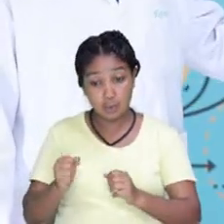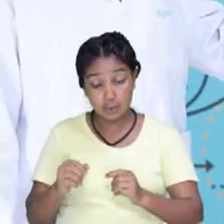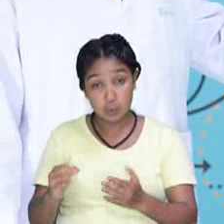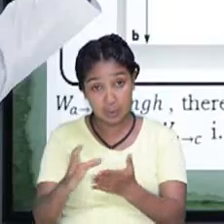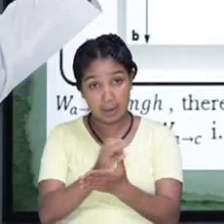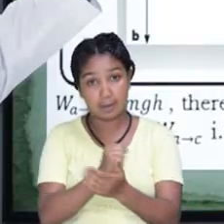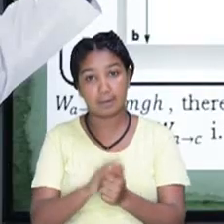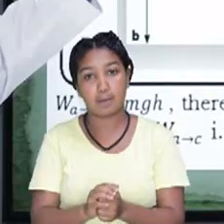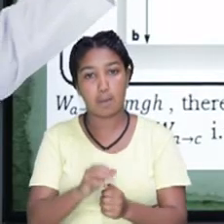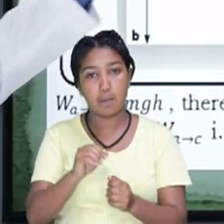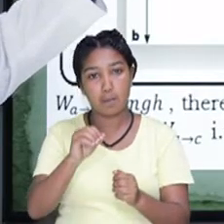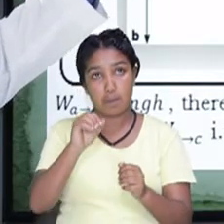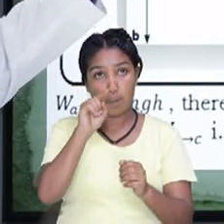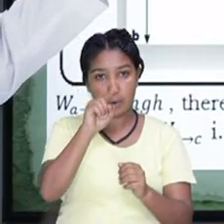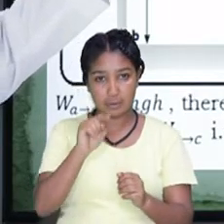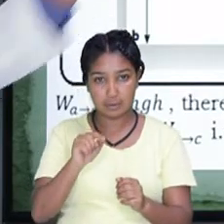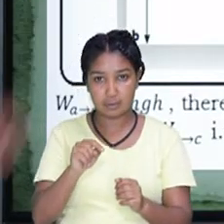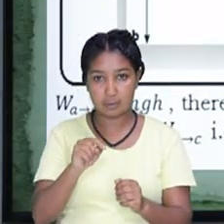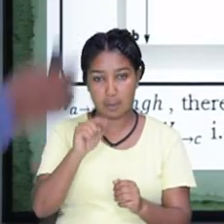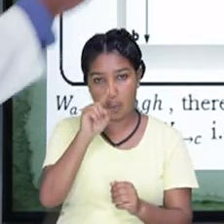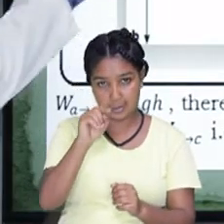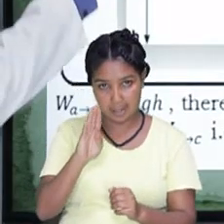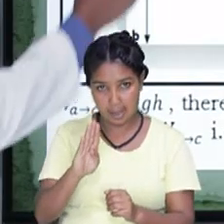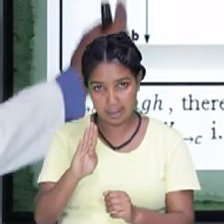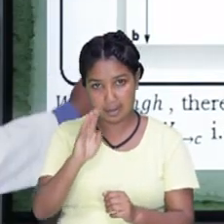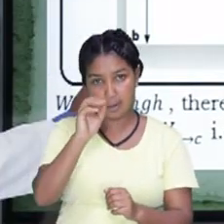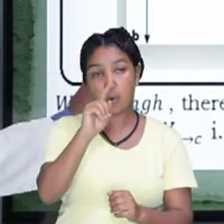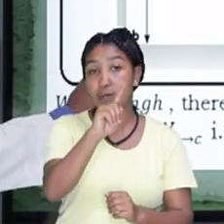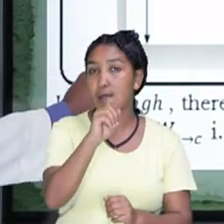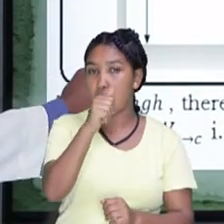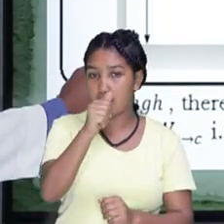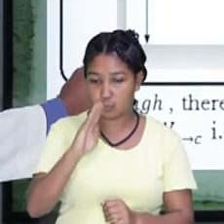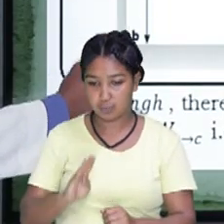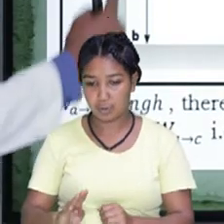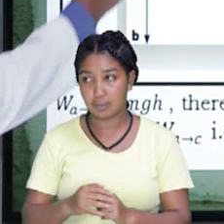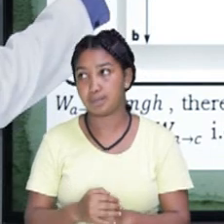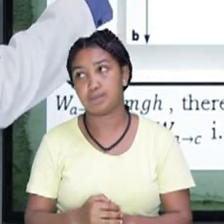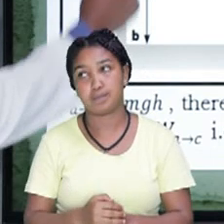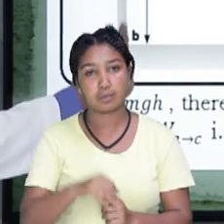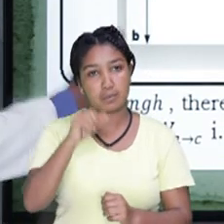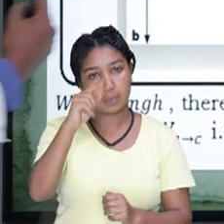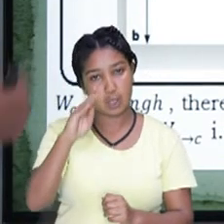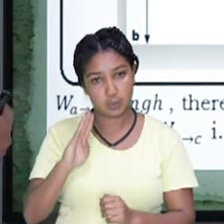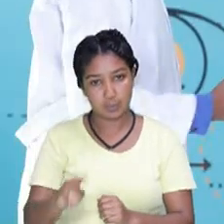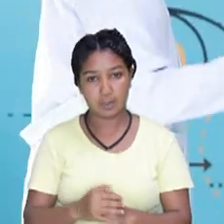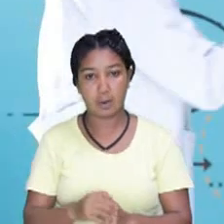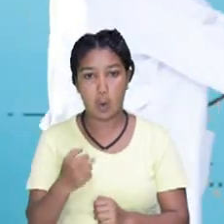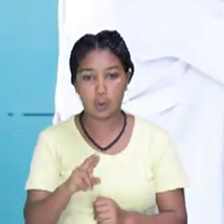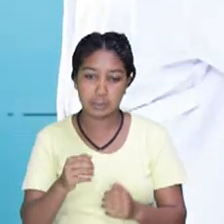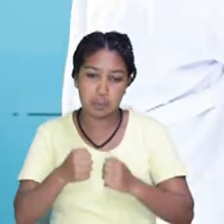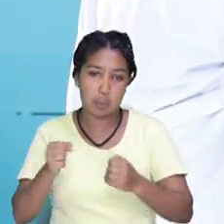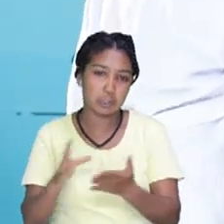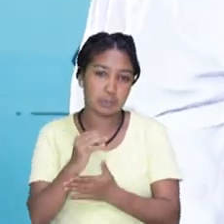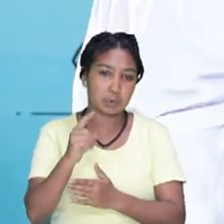to take this mass from point A to B. You can possibly take from A to B, or it's